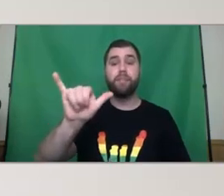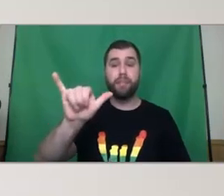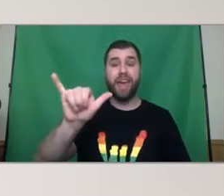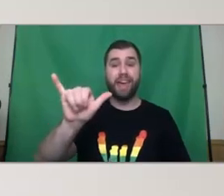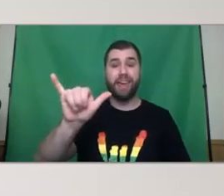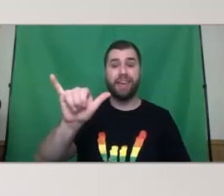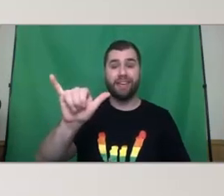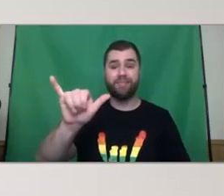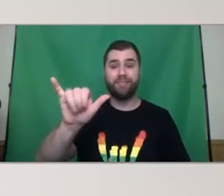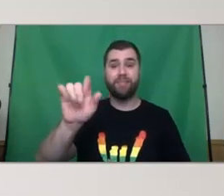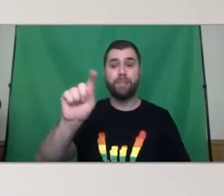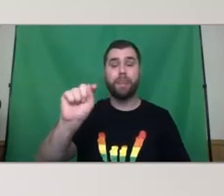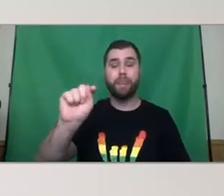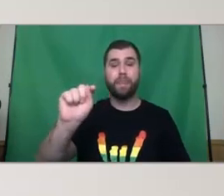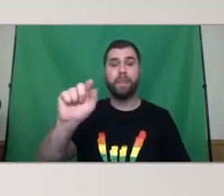May.